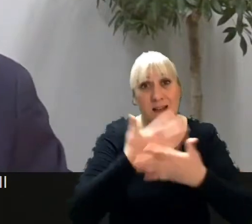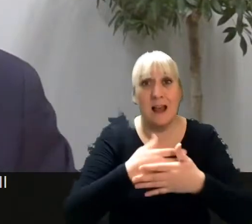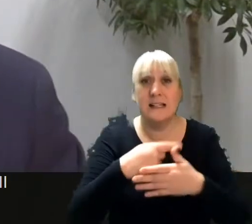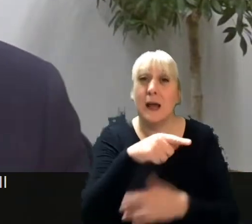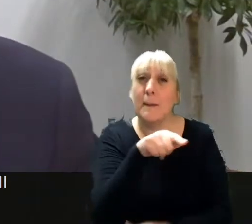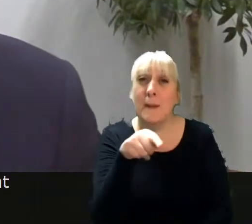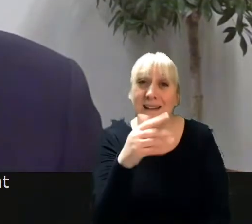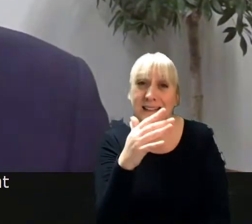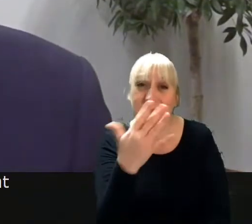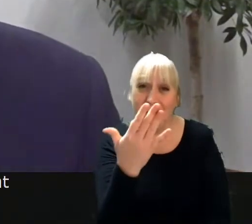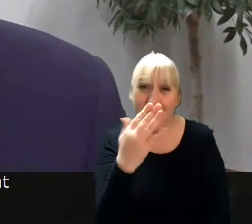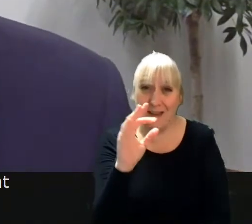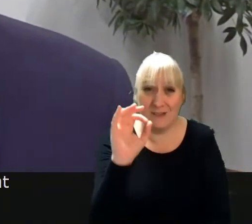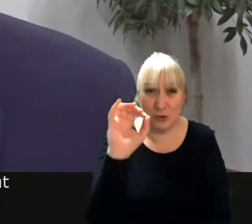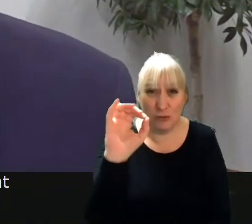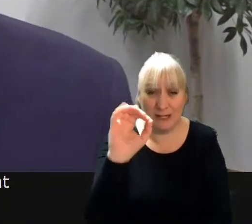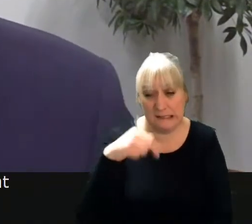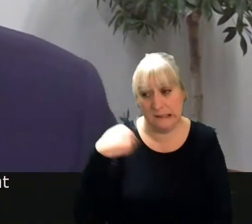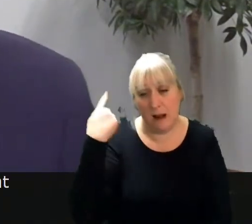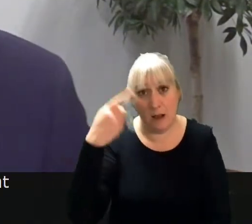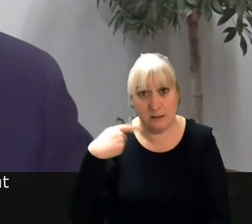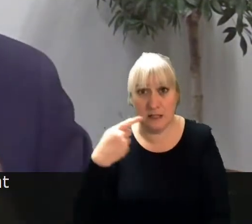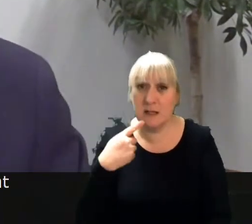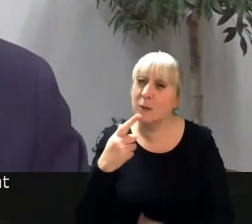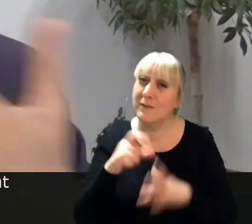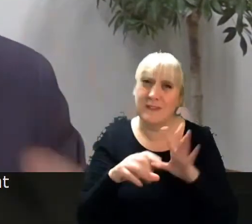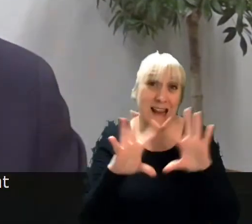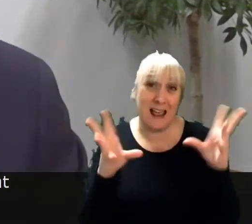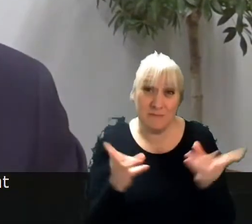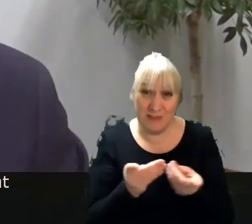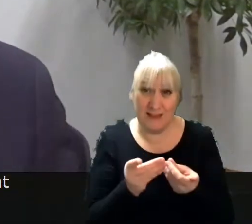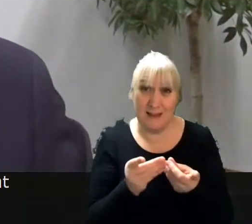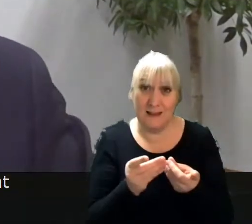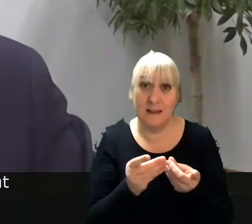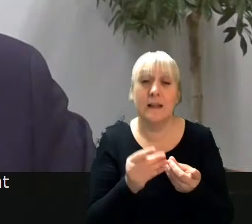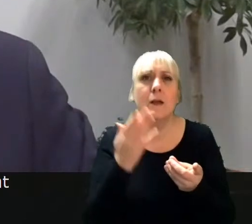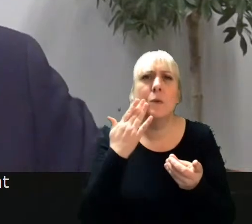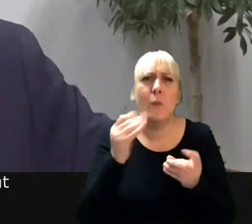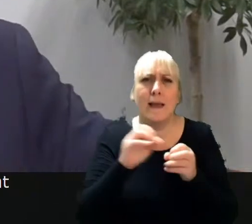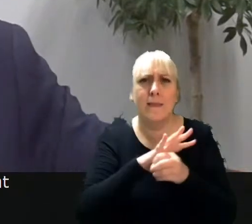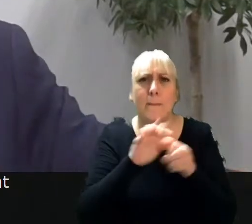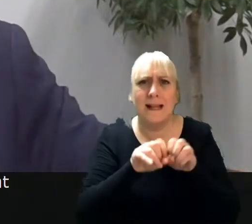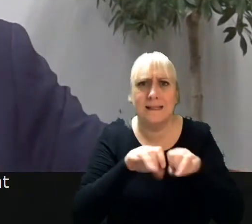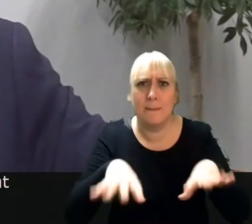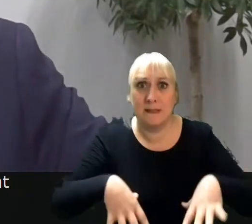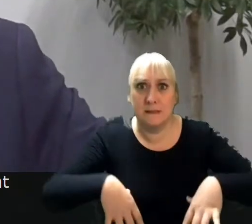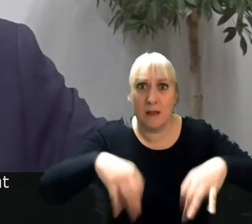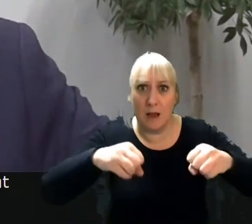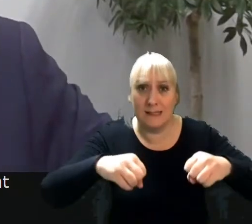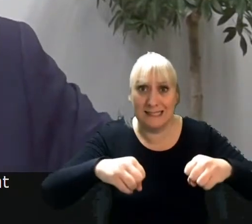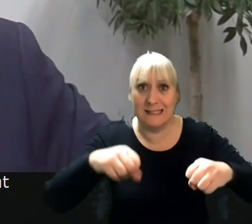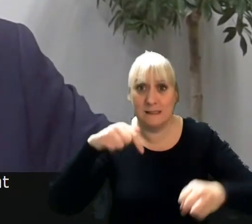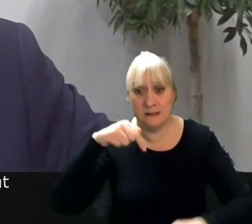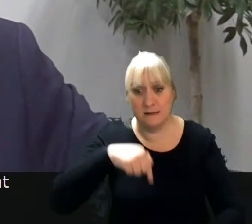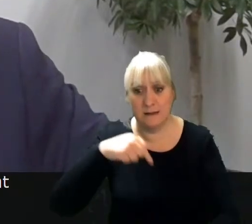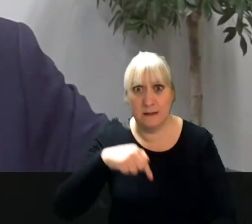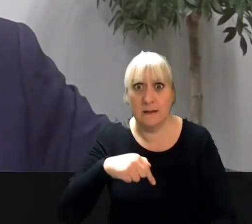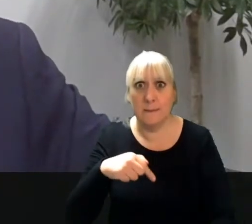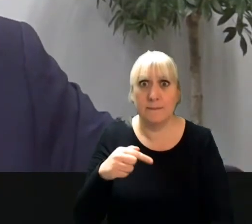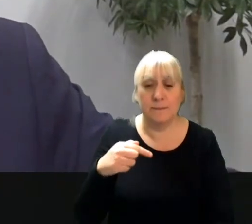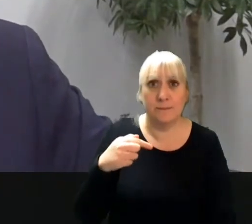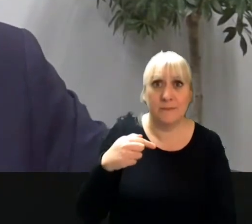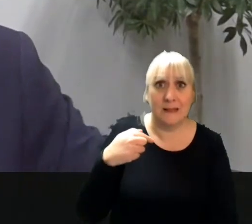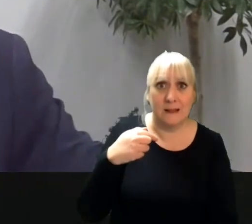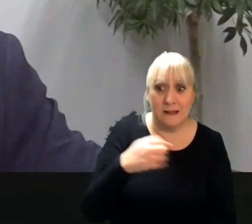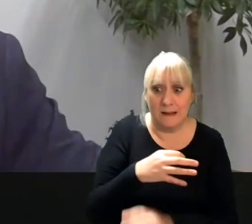of things. We when the pandemic began last year, from City Hall secured record number of hotel rooms in London before